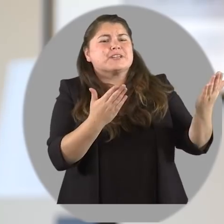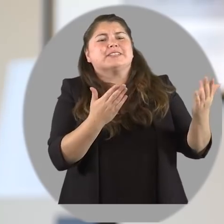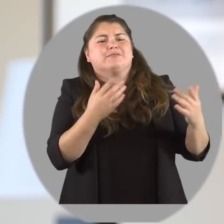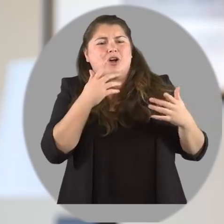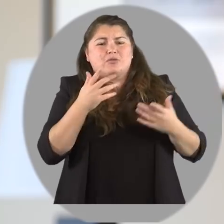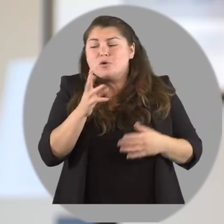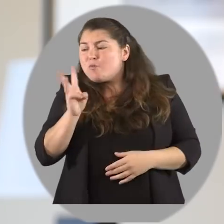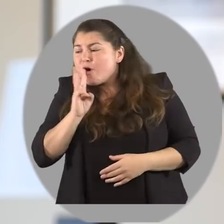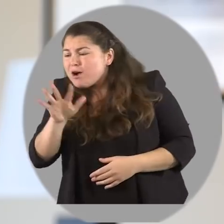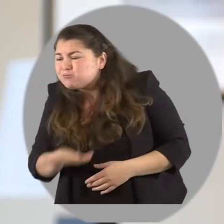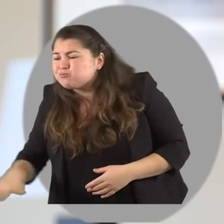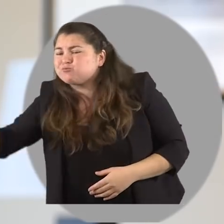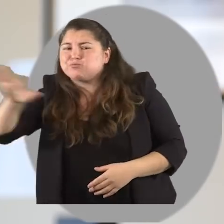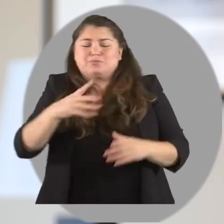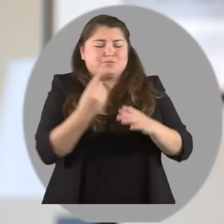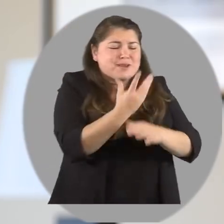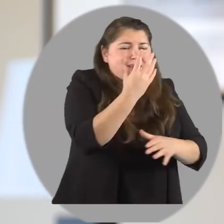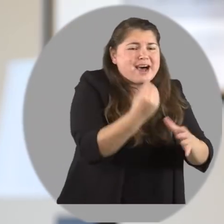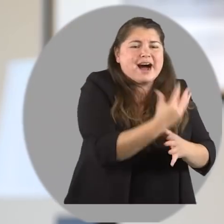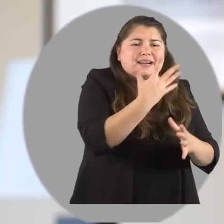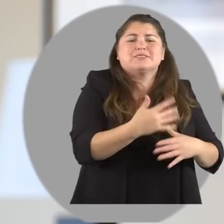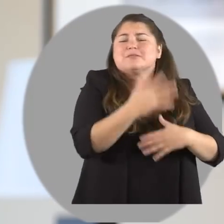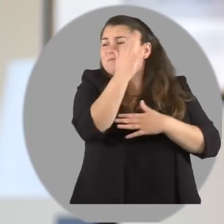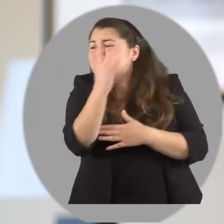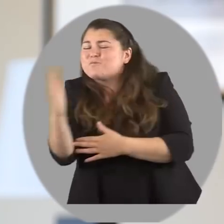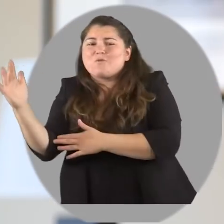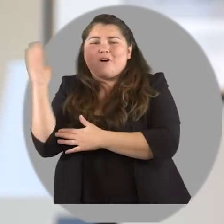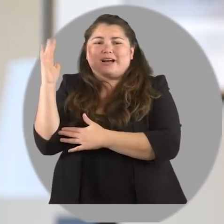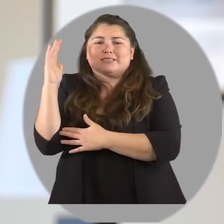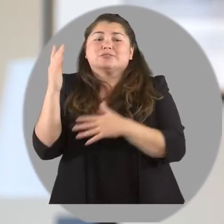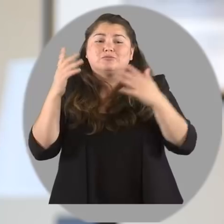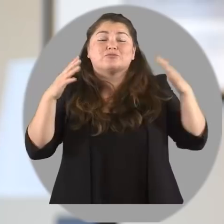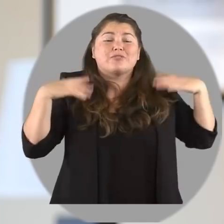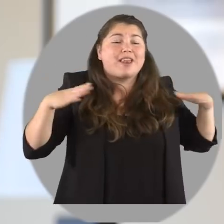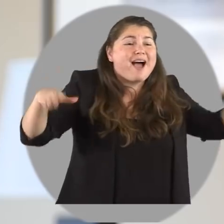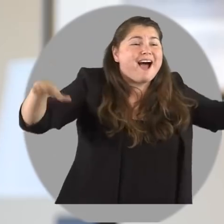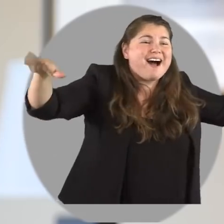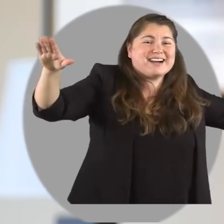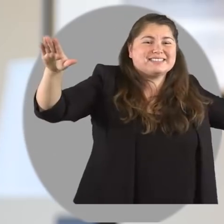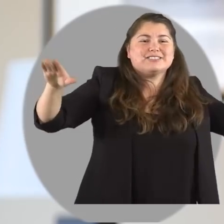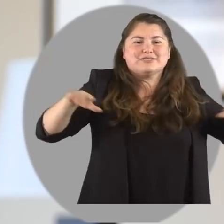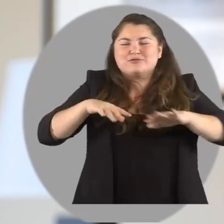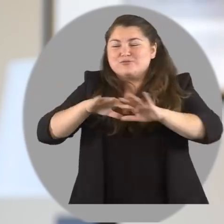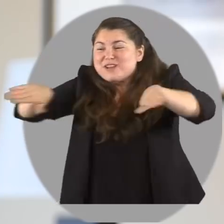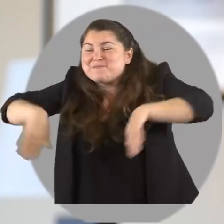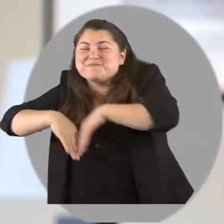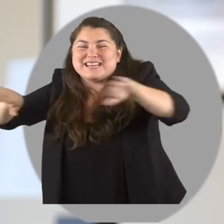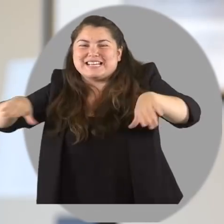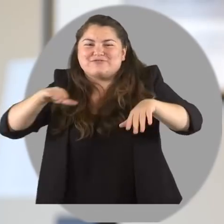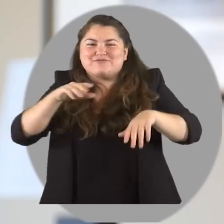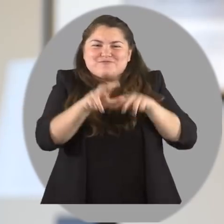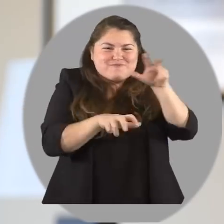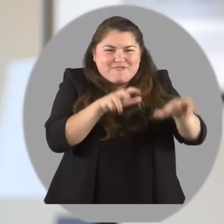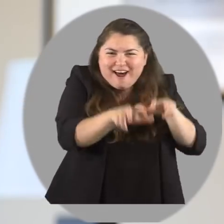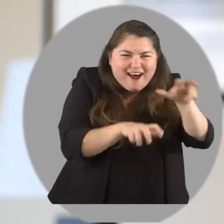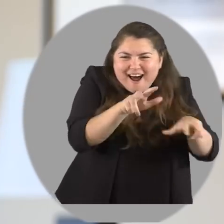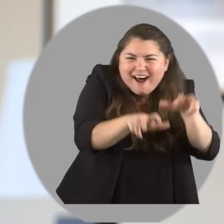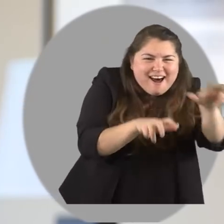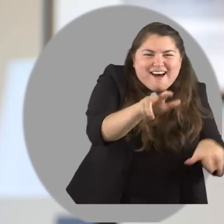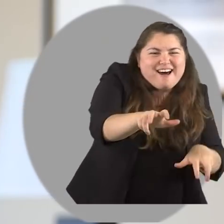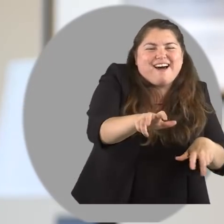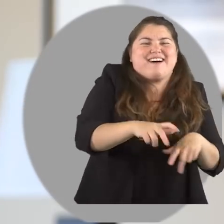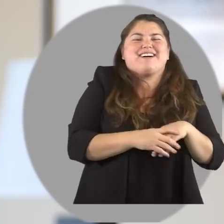Creator, for the water, for the plants, for the trees, for the ones who fly, for the ones who swim, for the ones